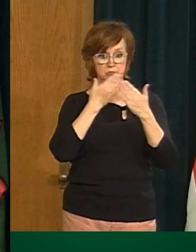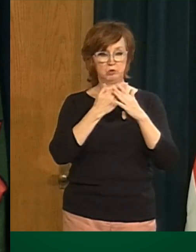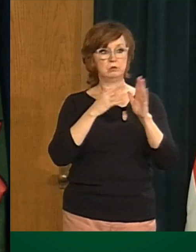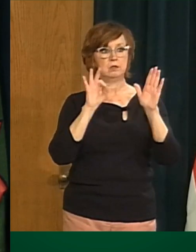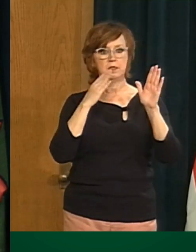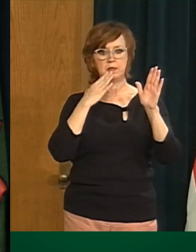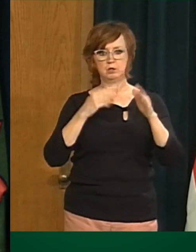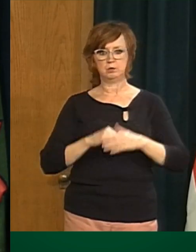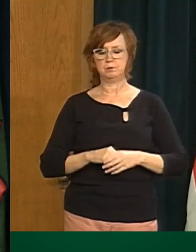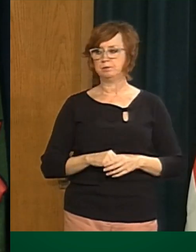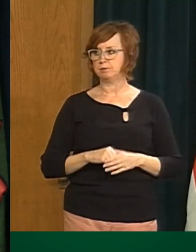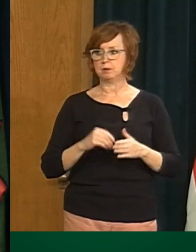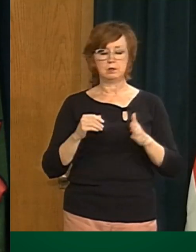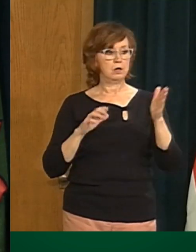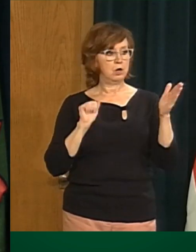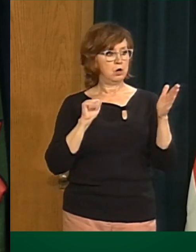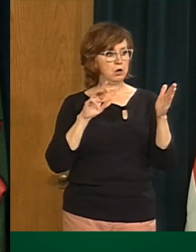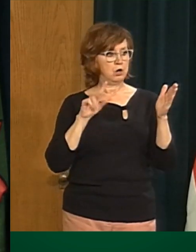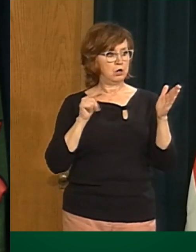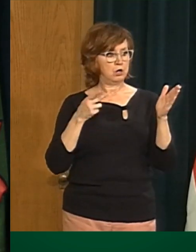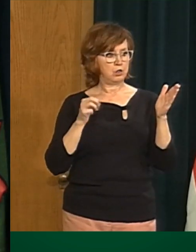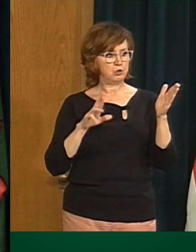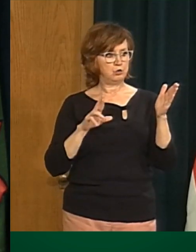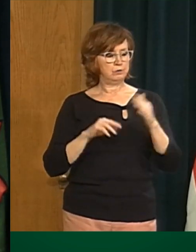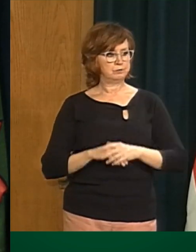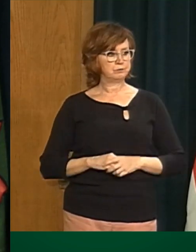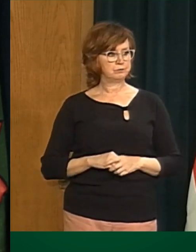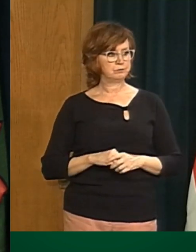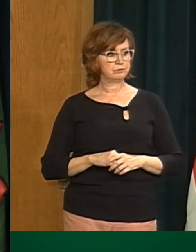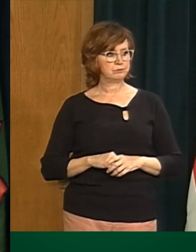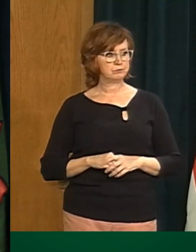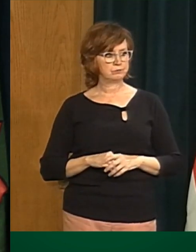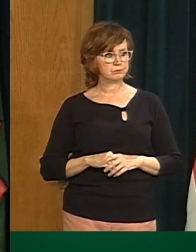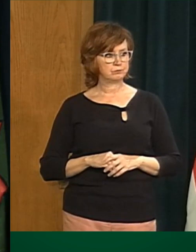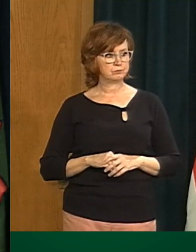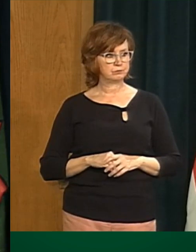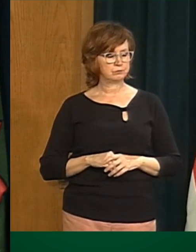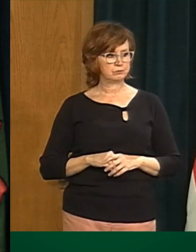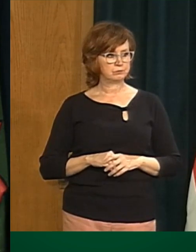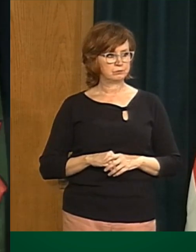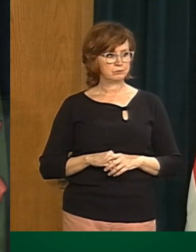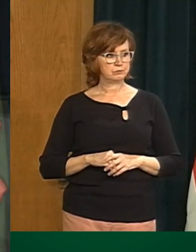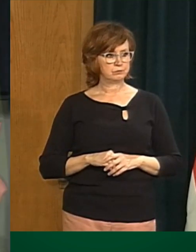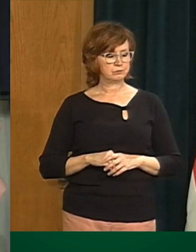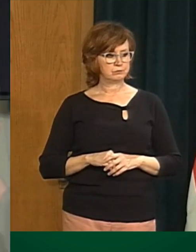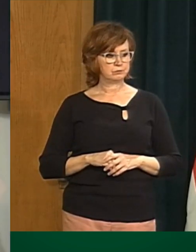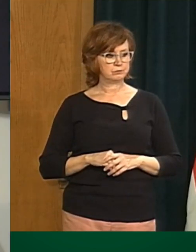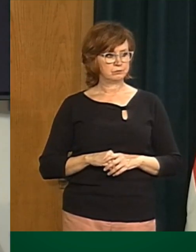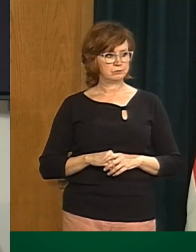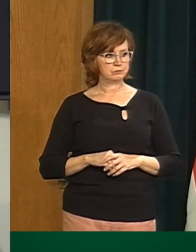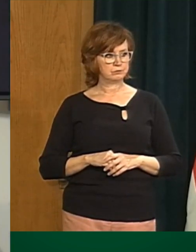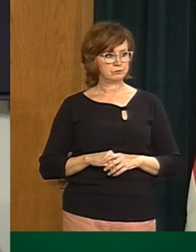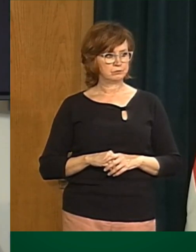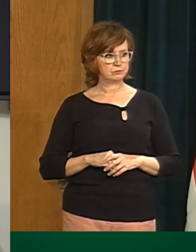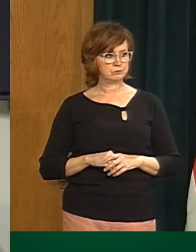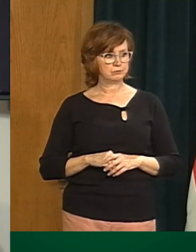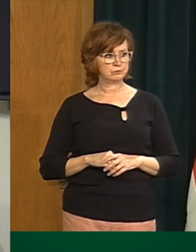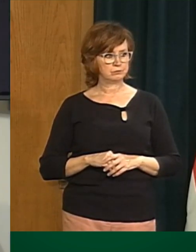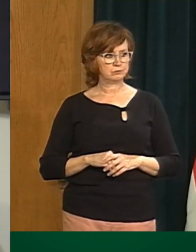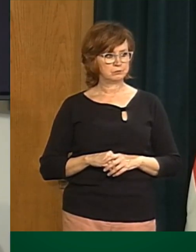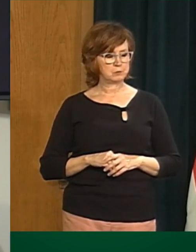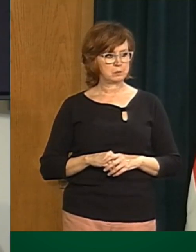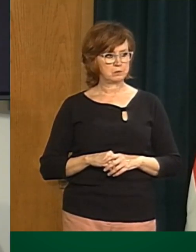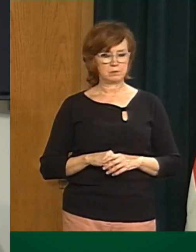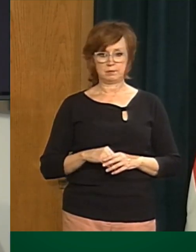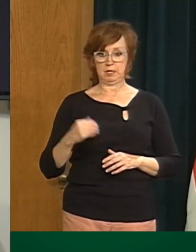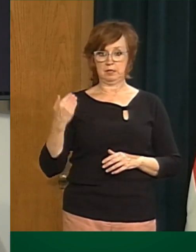much. Great. Arthur? First off, on Saturday, there was a protest in front